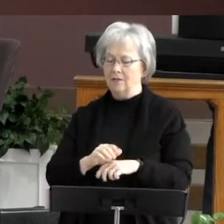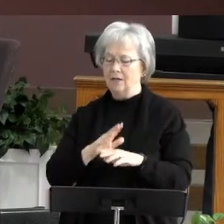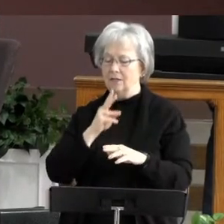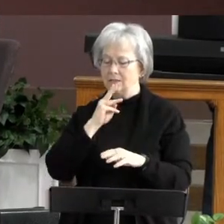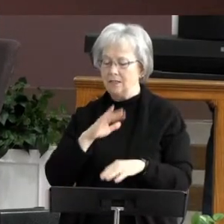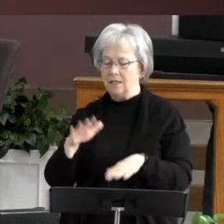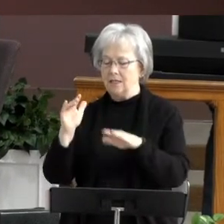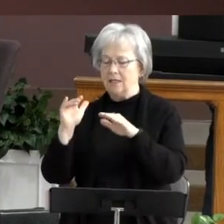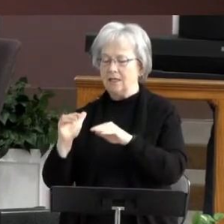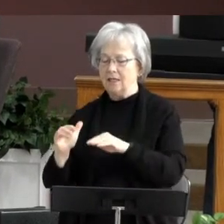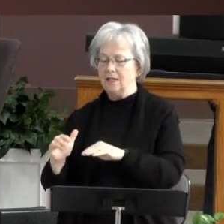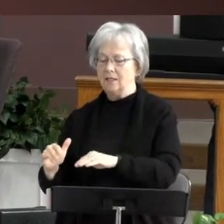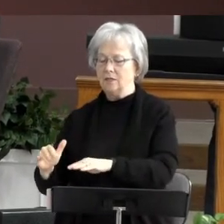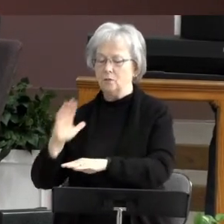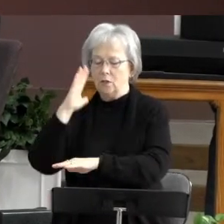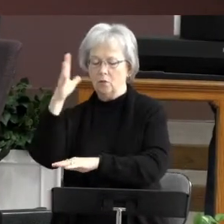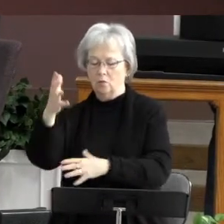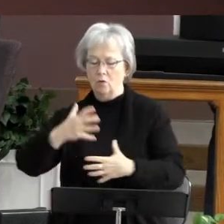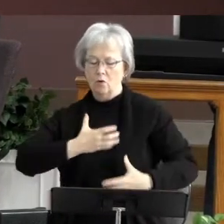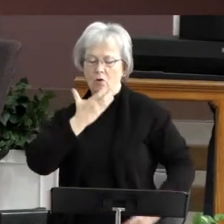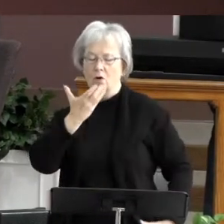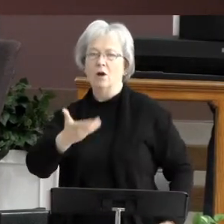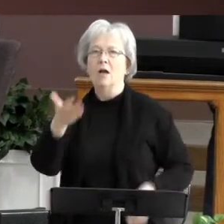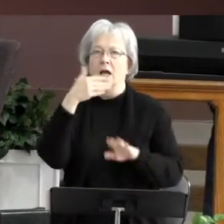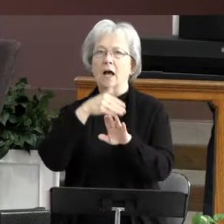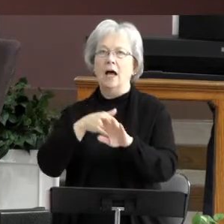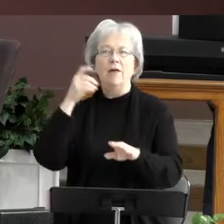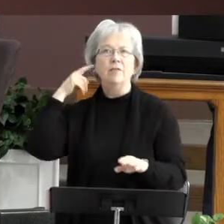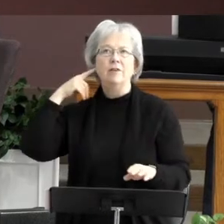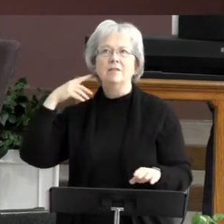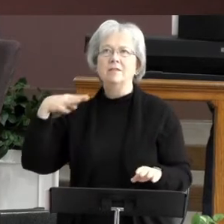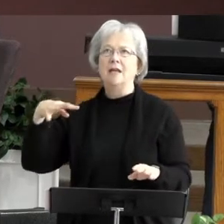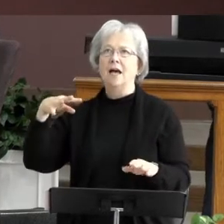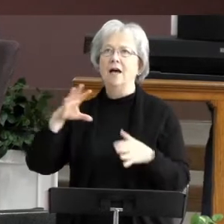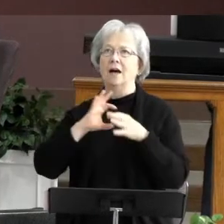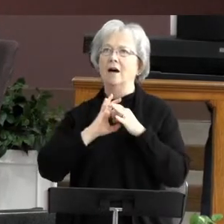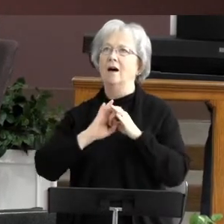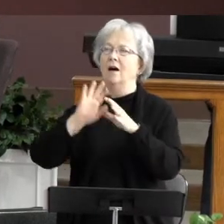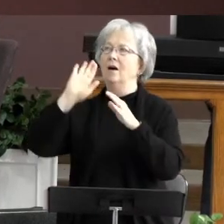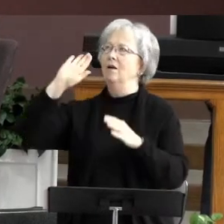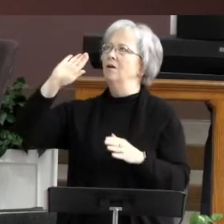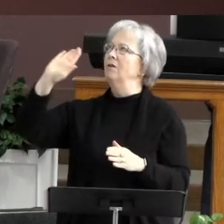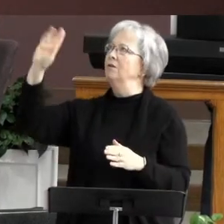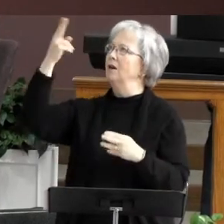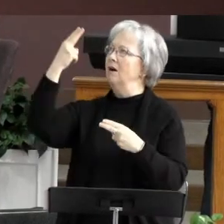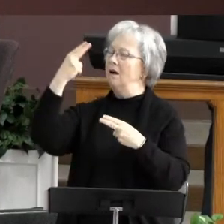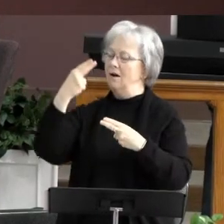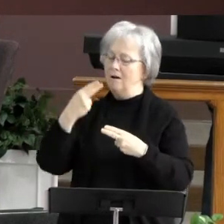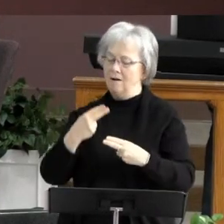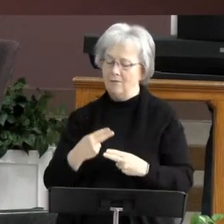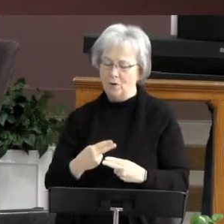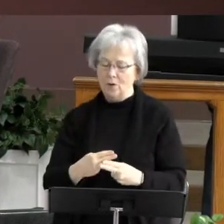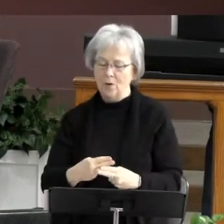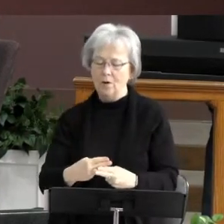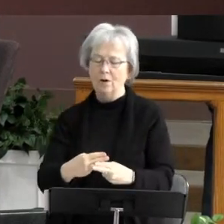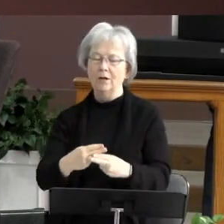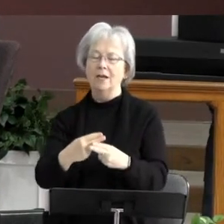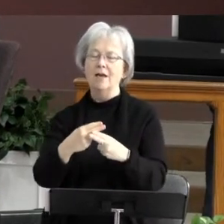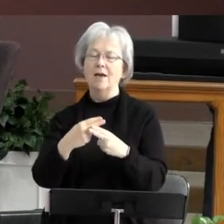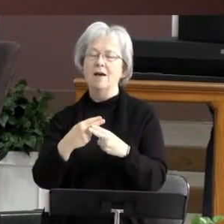and the seas will roar at the sound of